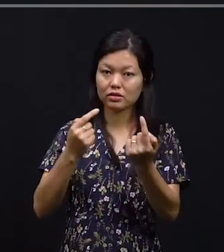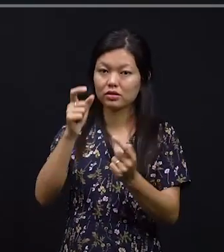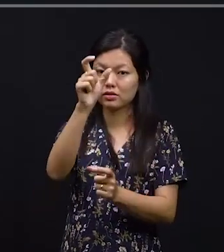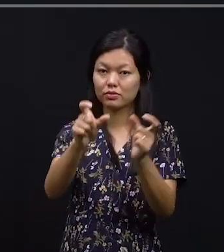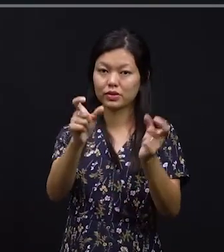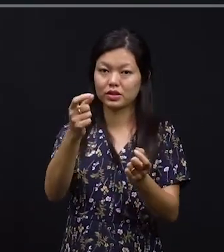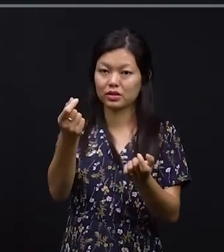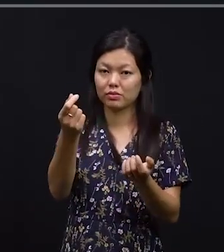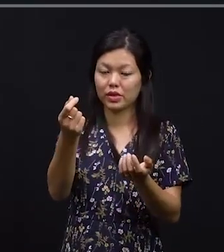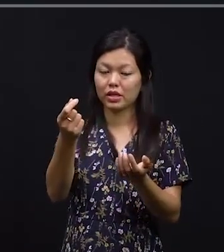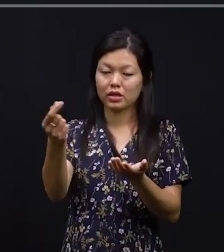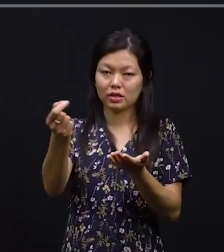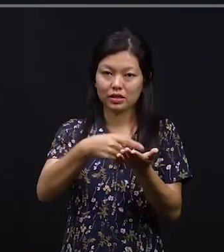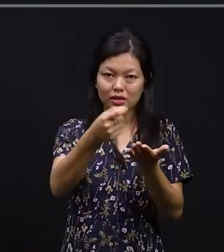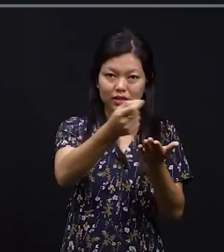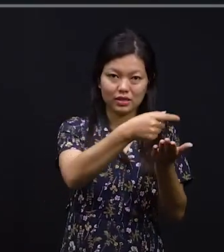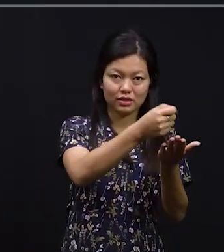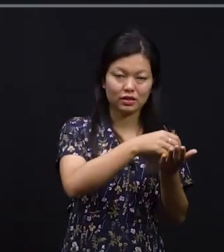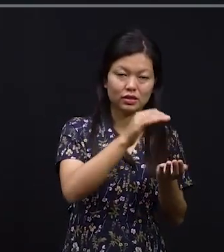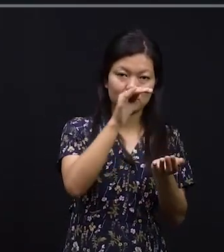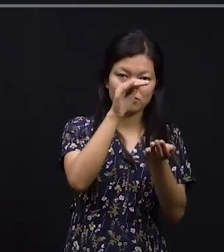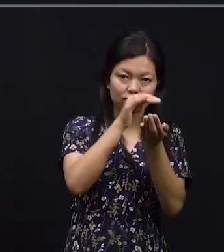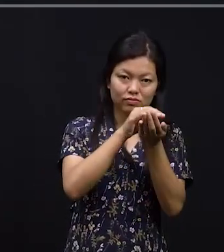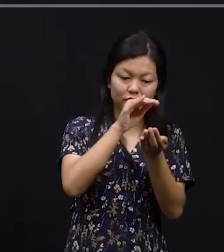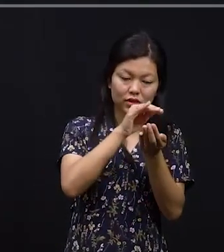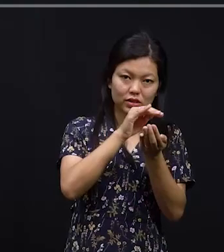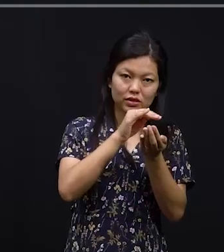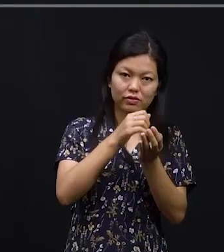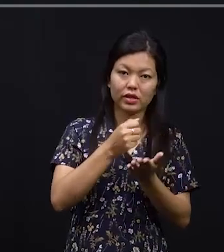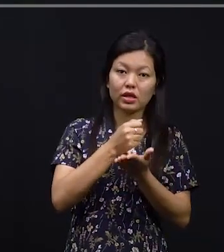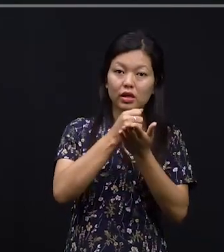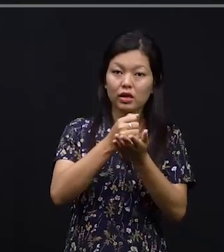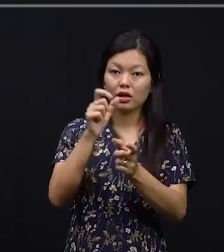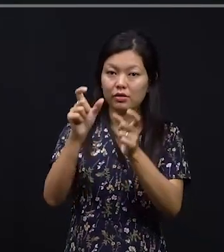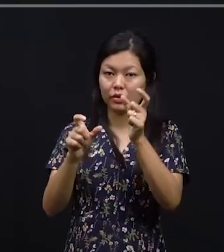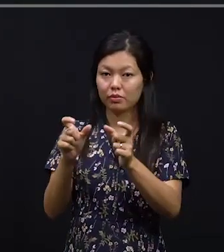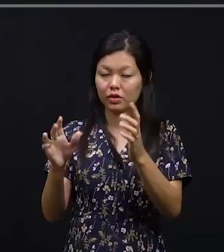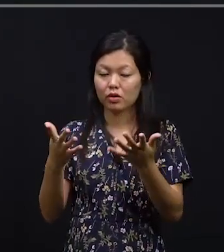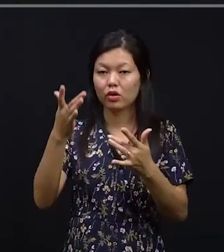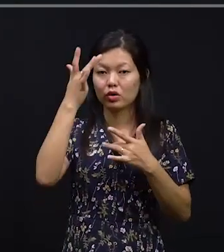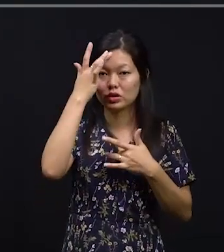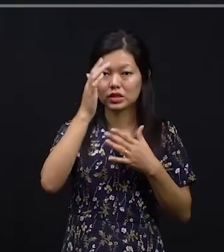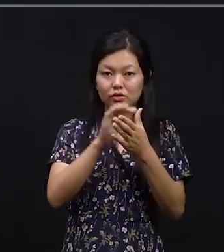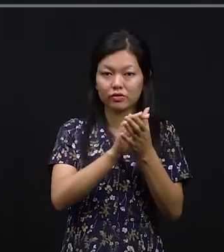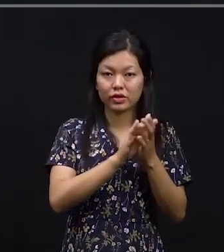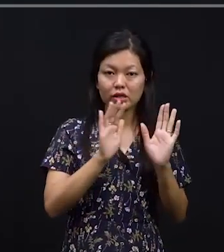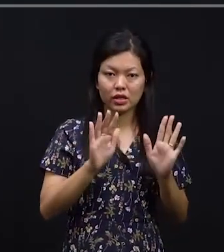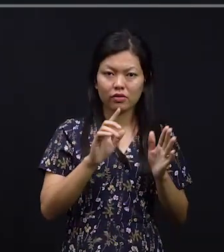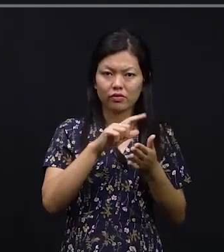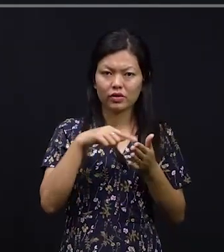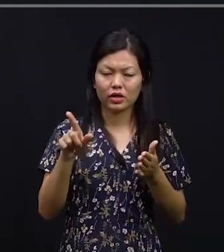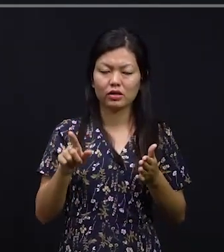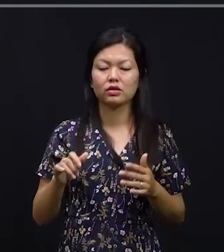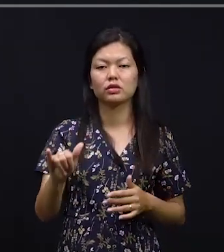like that. They wanted to do a little bit of thing for the winter season, for the Christmas season, because everyone will be enjoying,